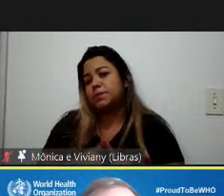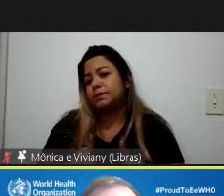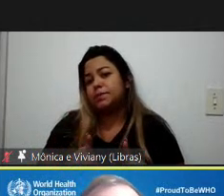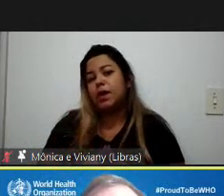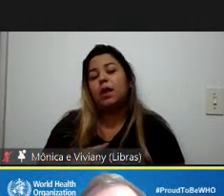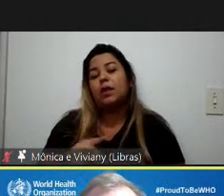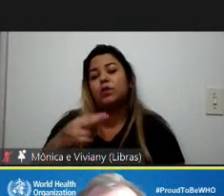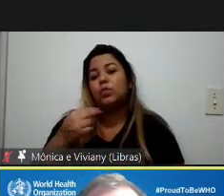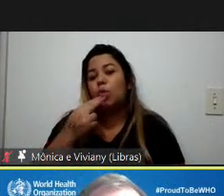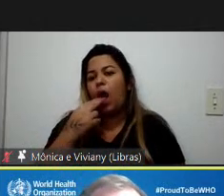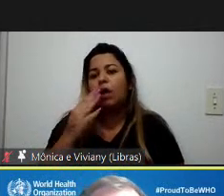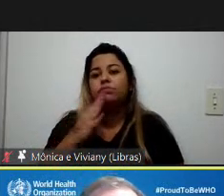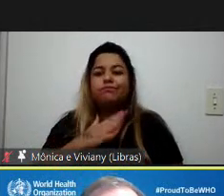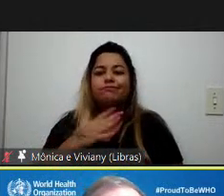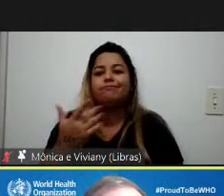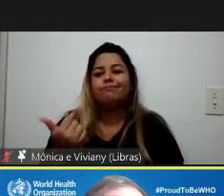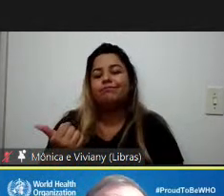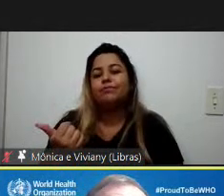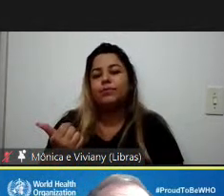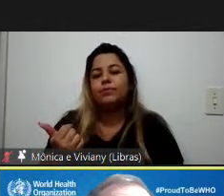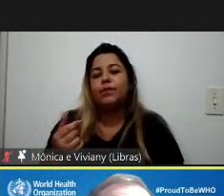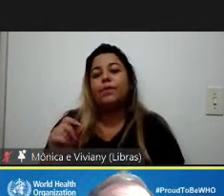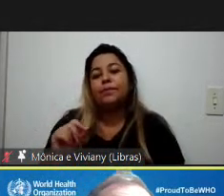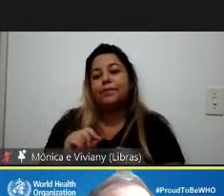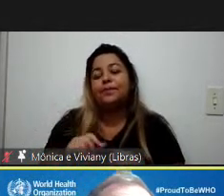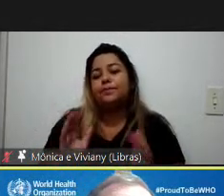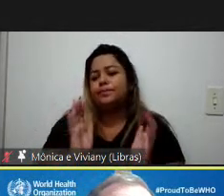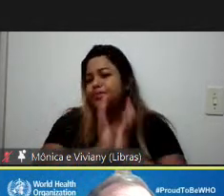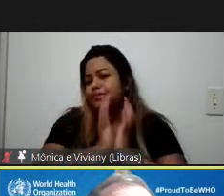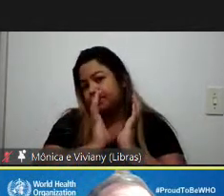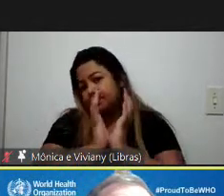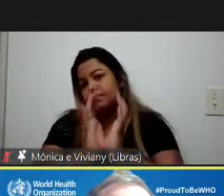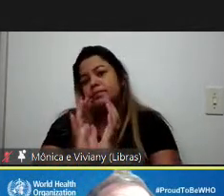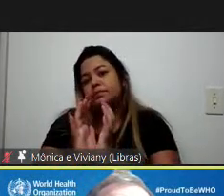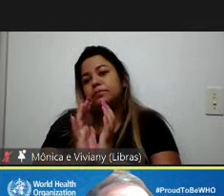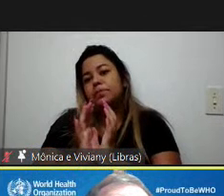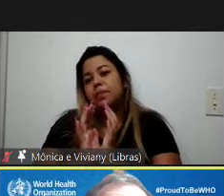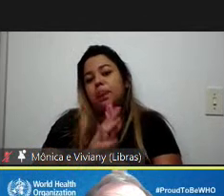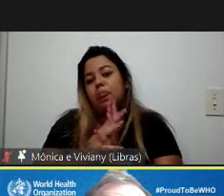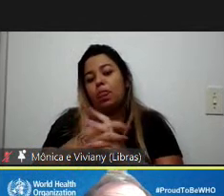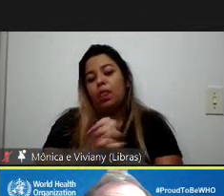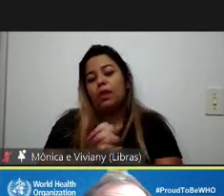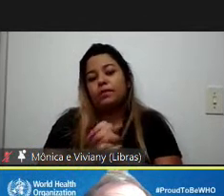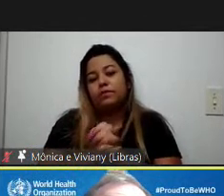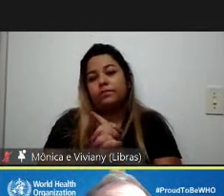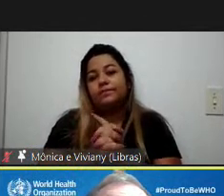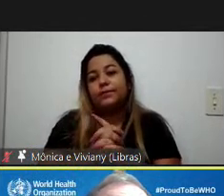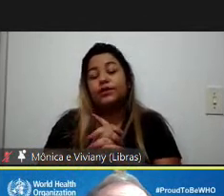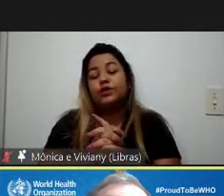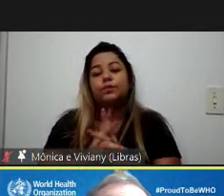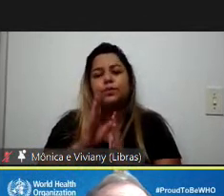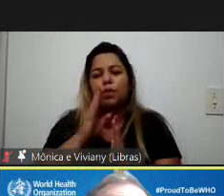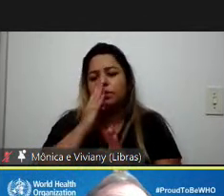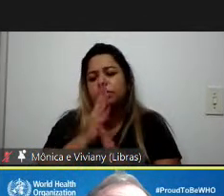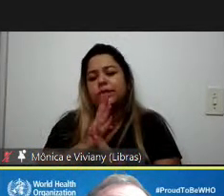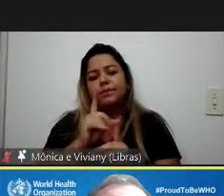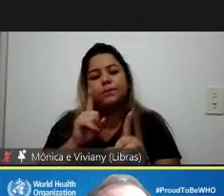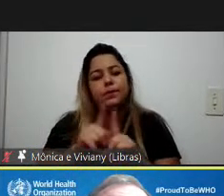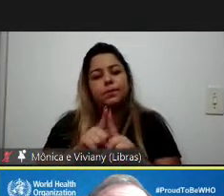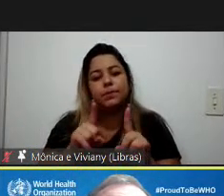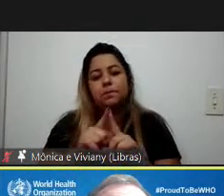And I'm just giving you the general concept here. Of course, it's a long document, but